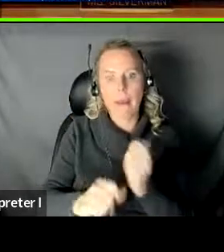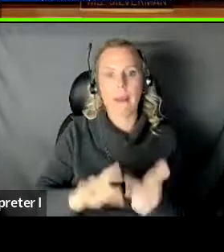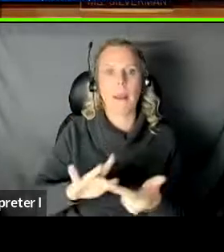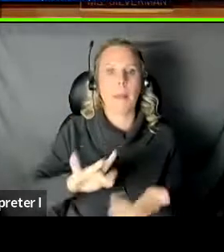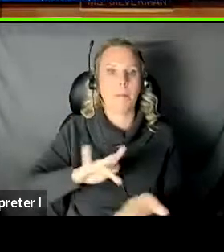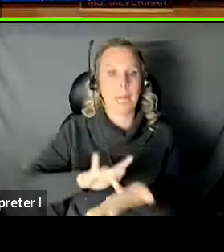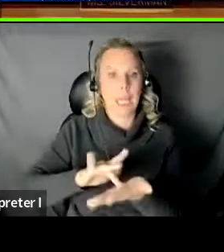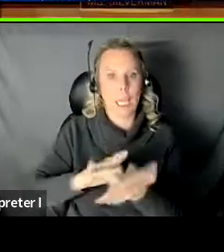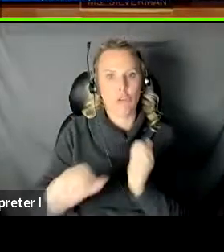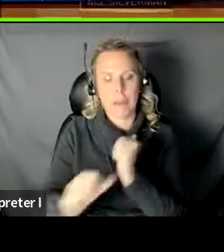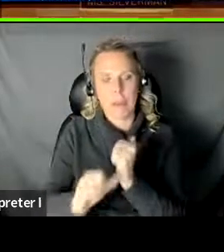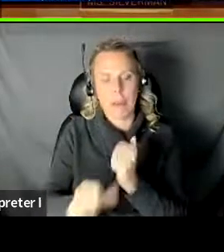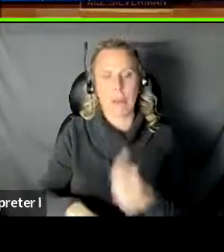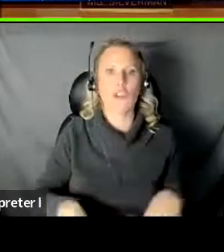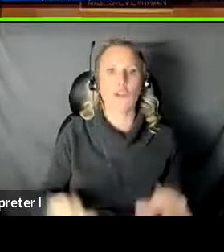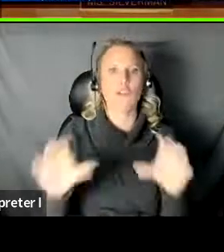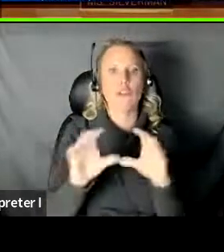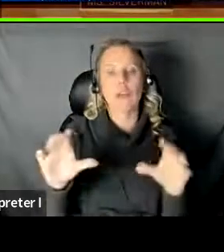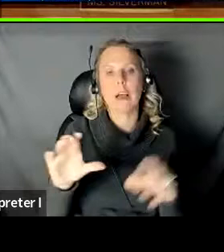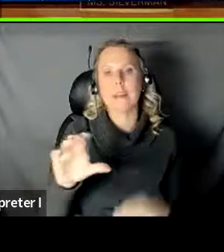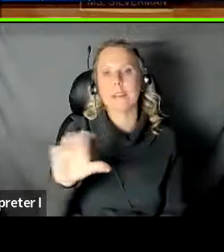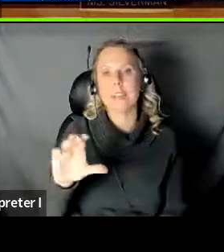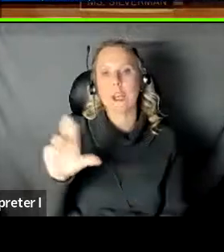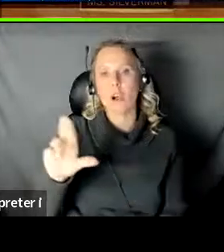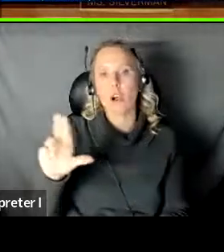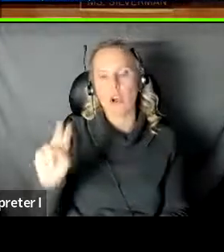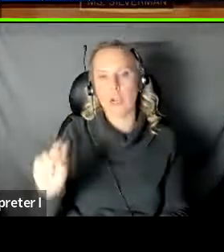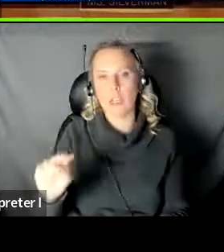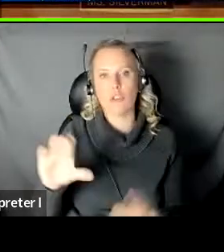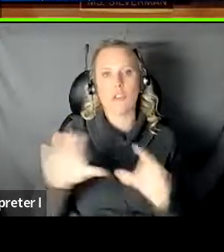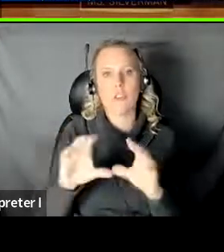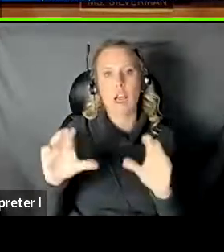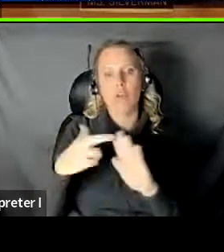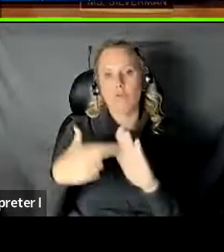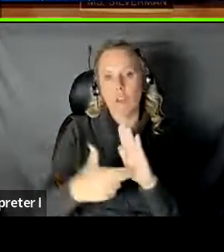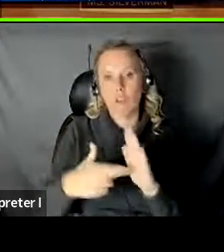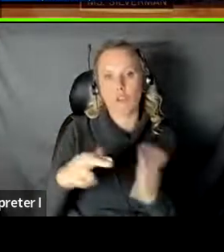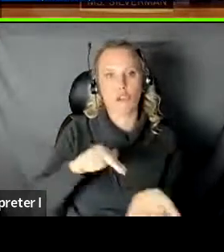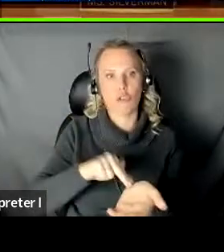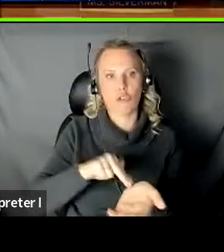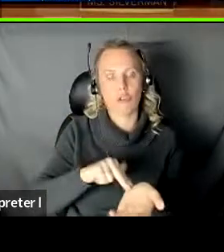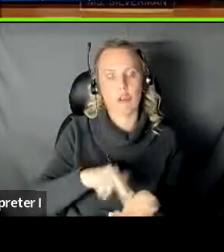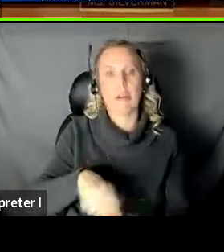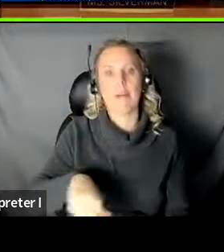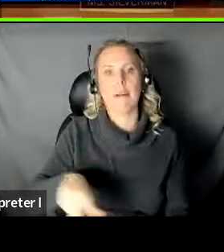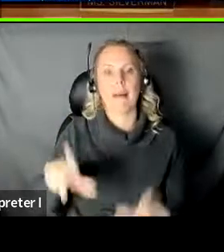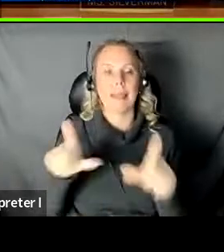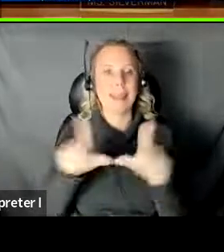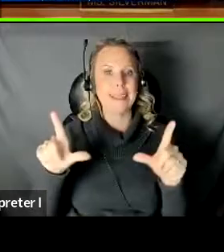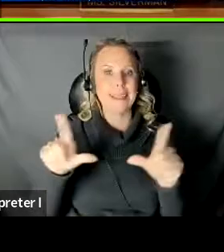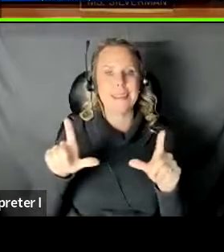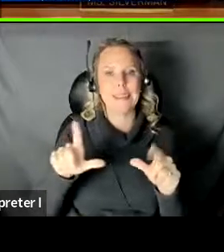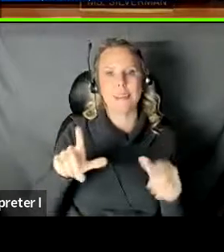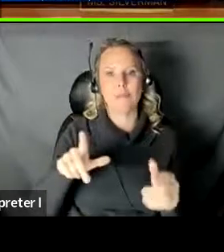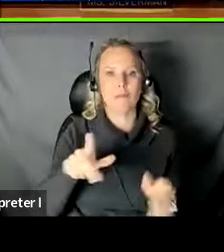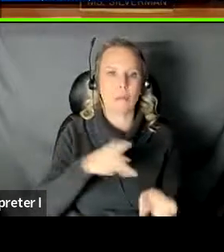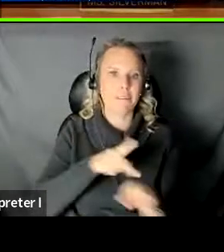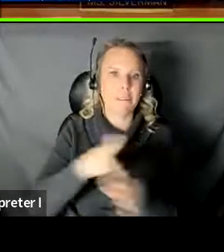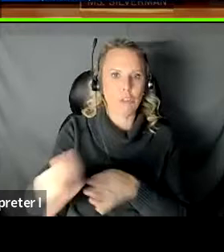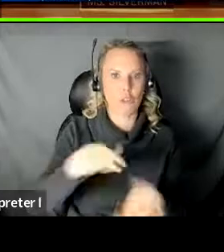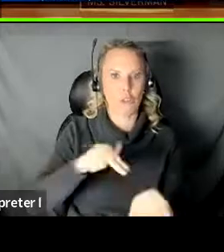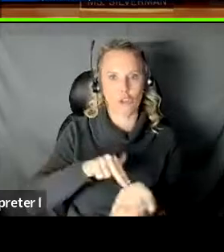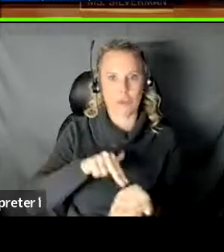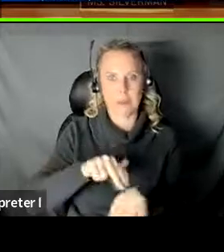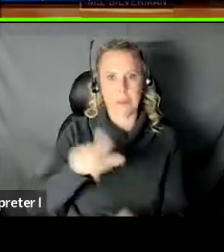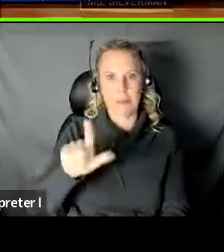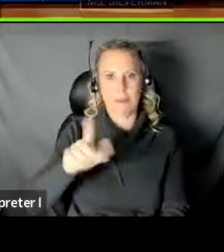aide, certified registered nurse, and licensed practical nurse, an LPN. This program provides